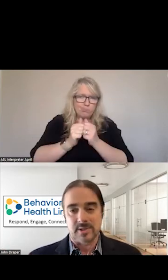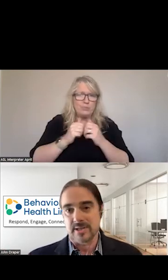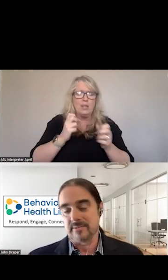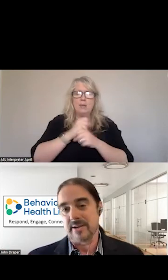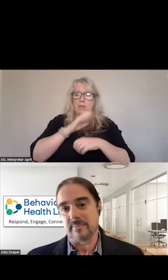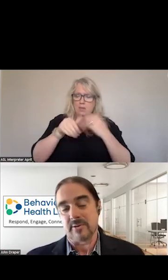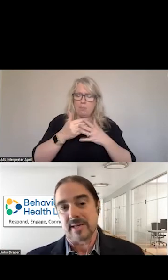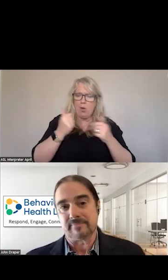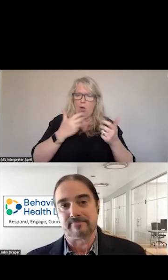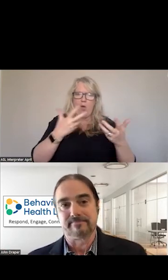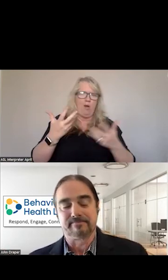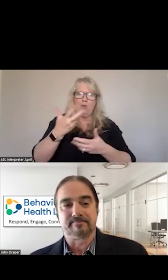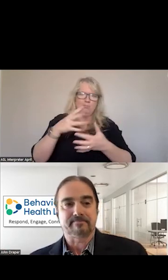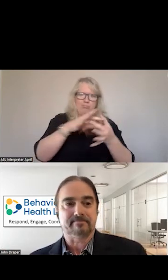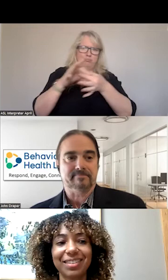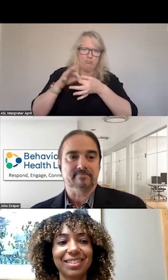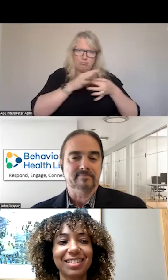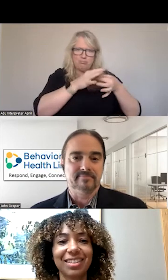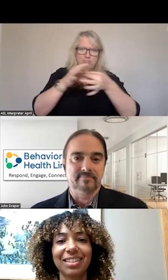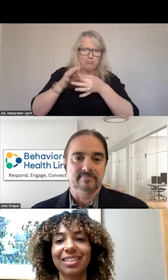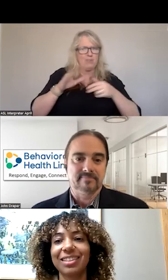sing to each other, that would be great.